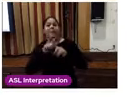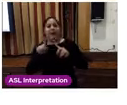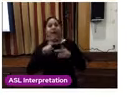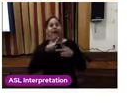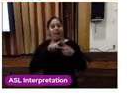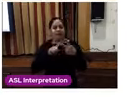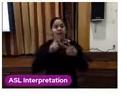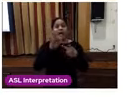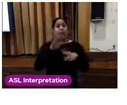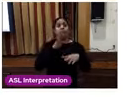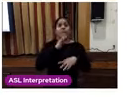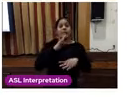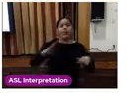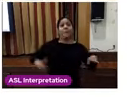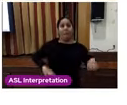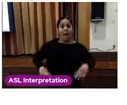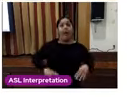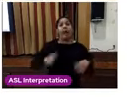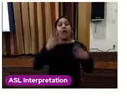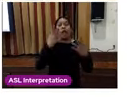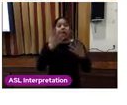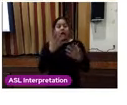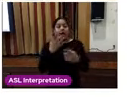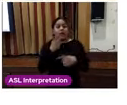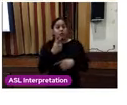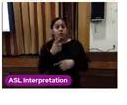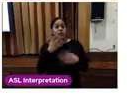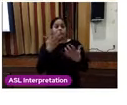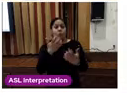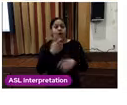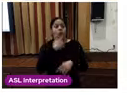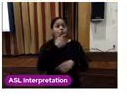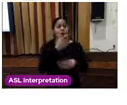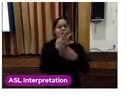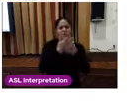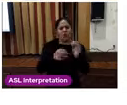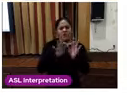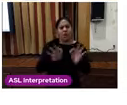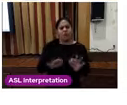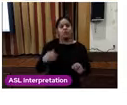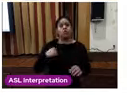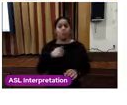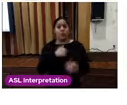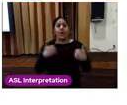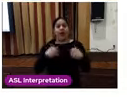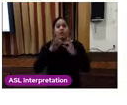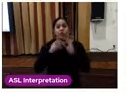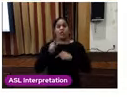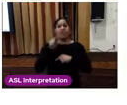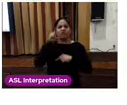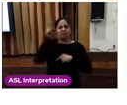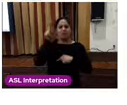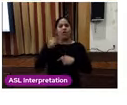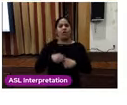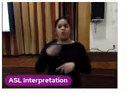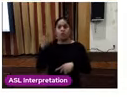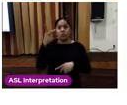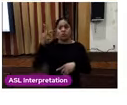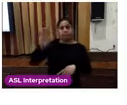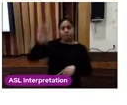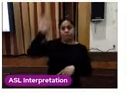but if you speak Bangla and prefer to hear this in either Spanish or Bangla, we have our interpreters out in the back. If they could raise their